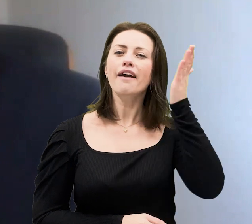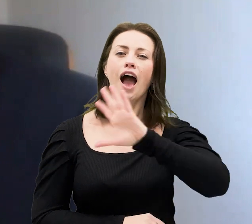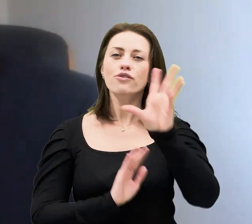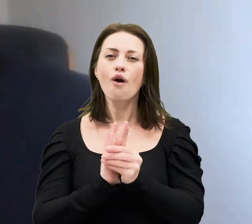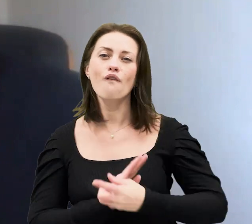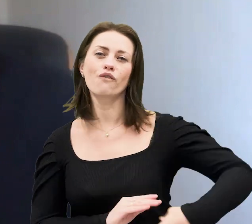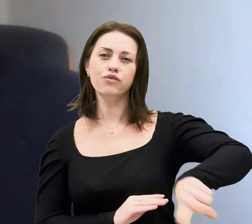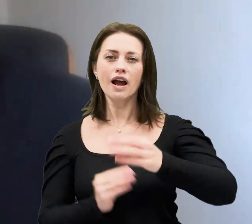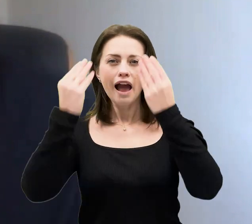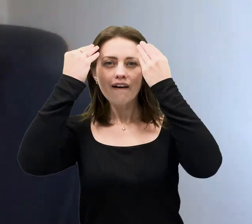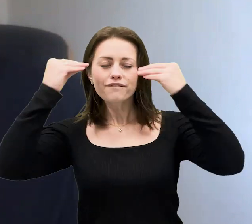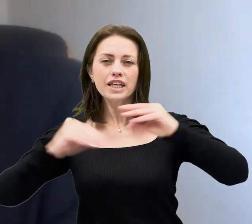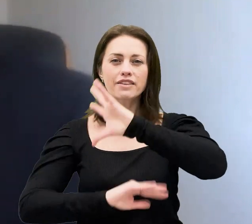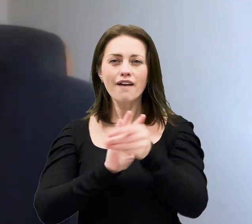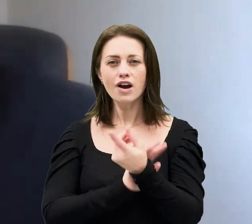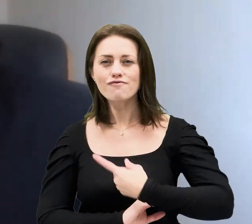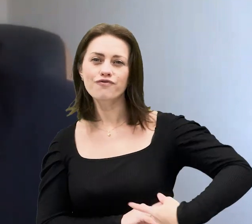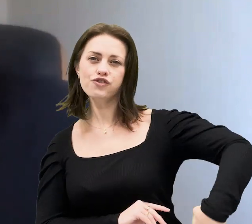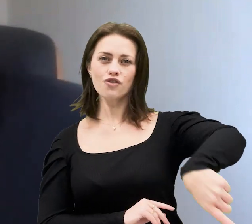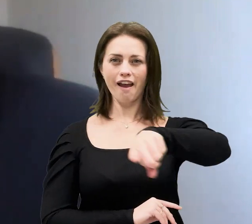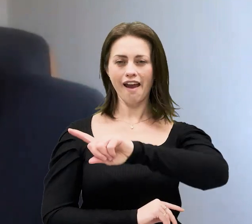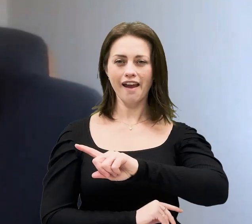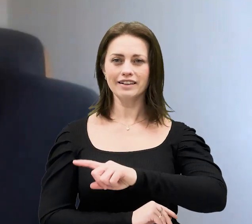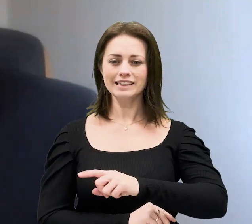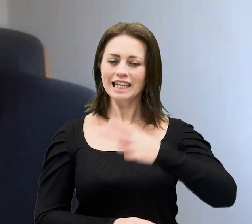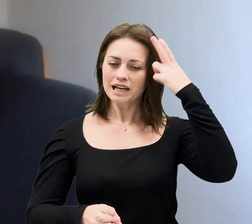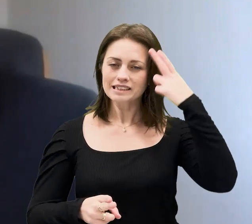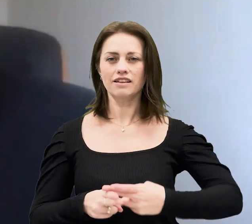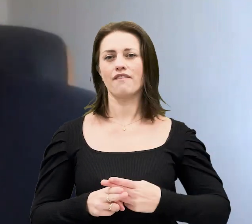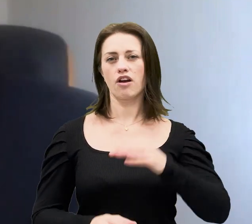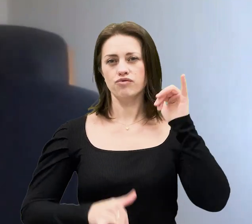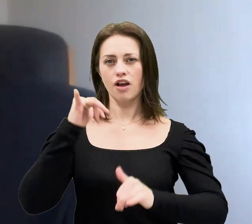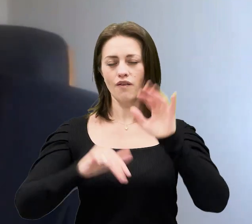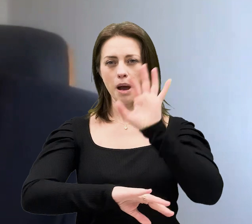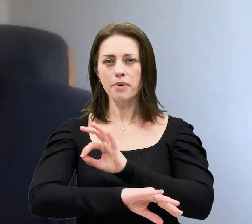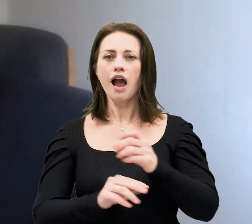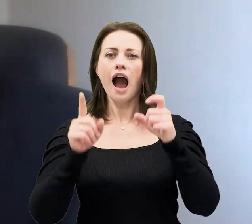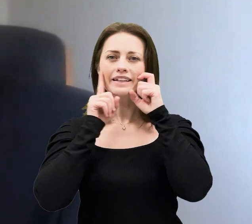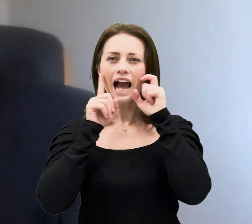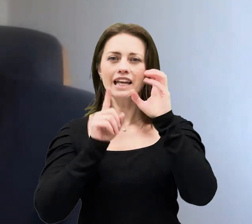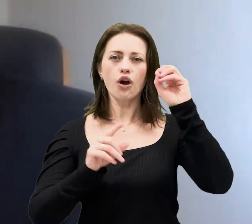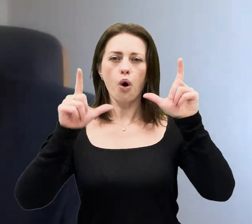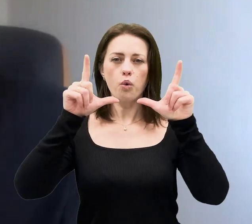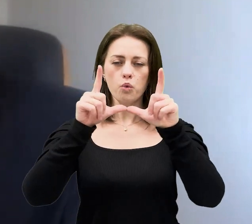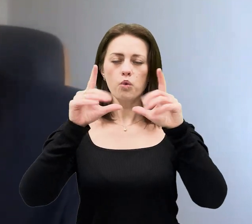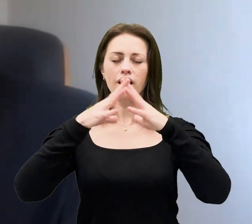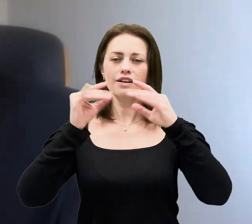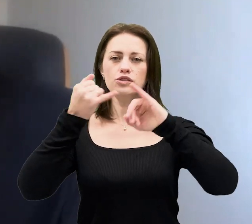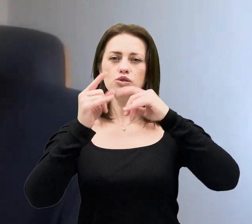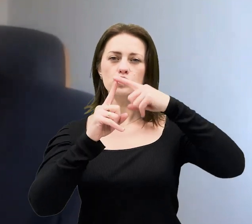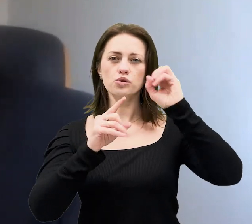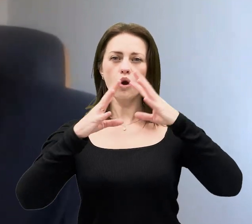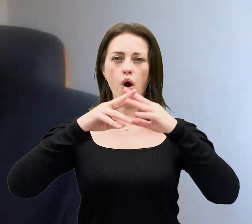everyone, and welcome to all of you to this closing conference of the project Changing Our Story.